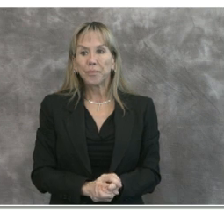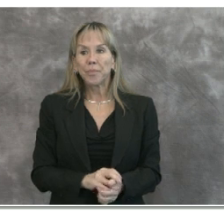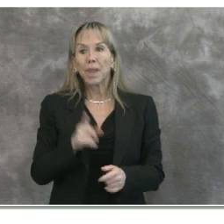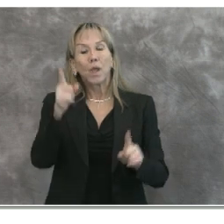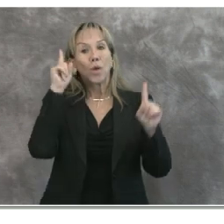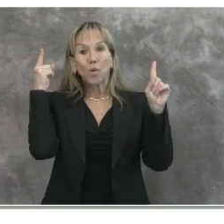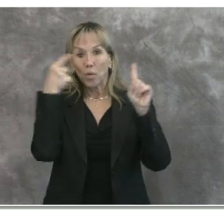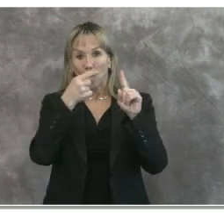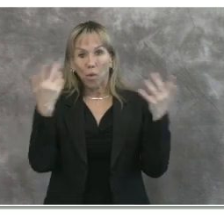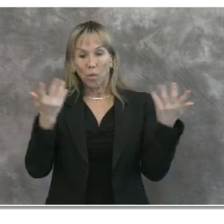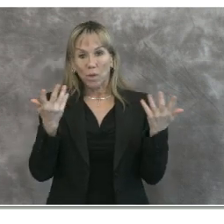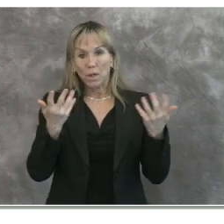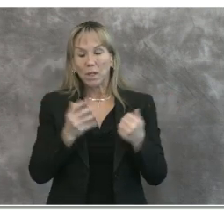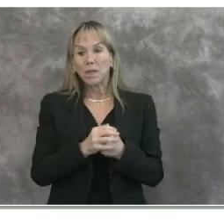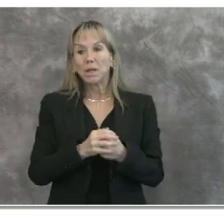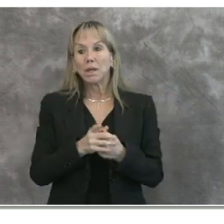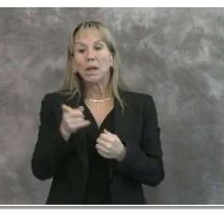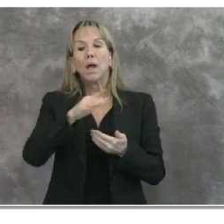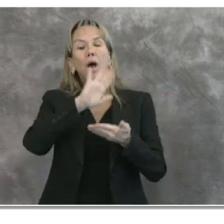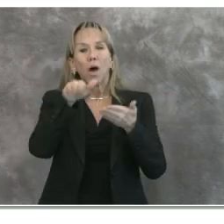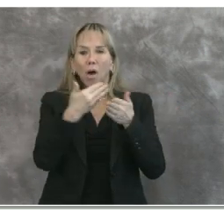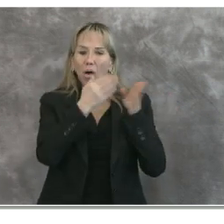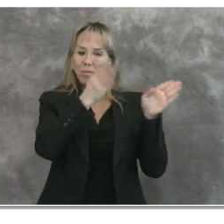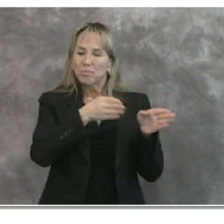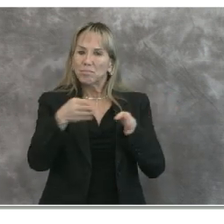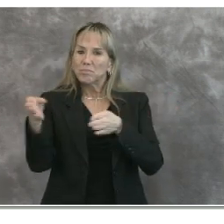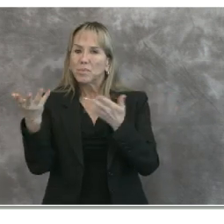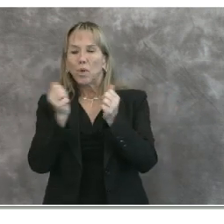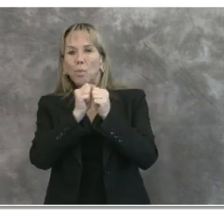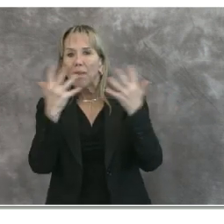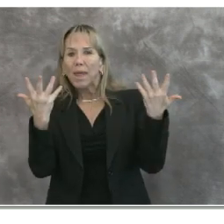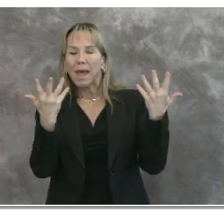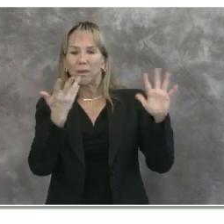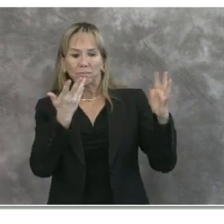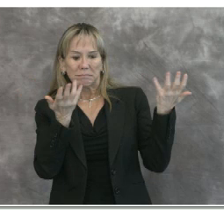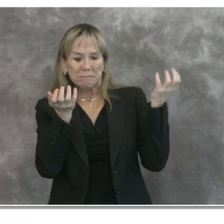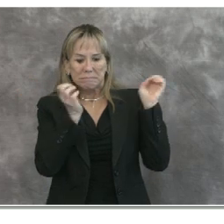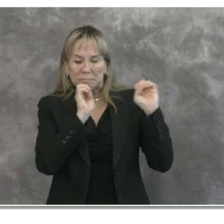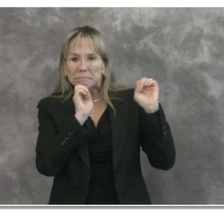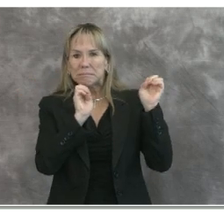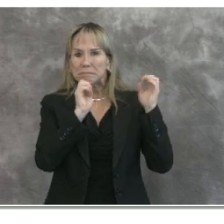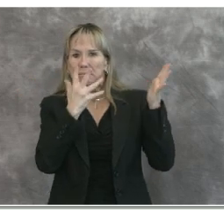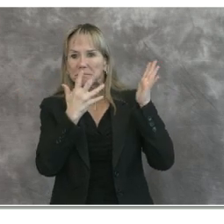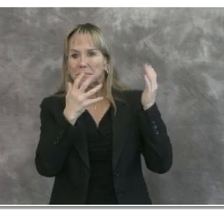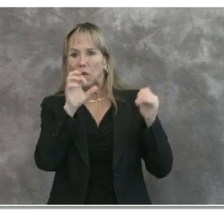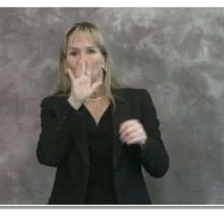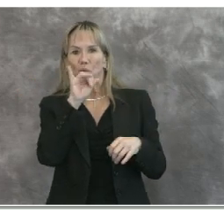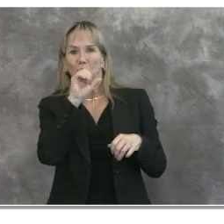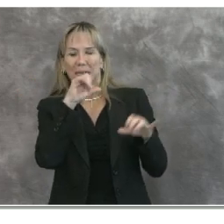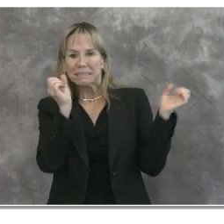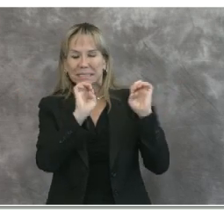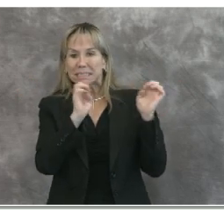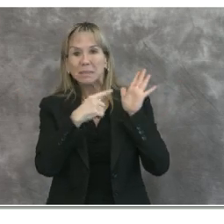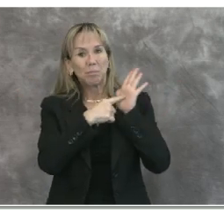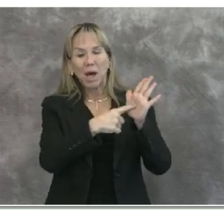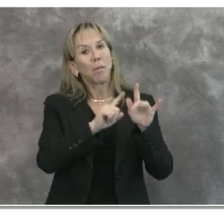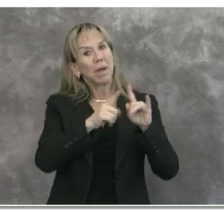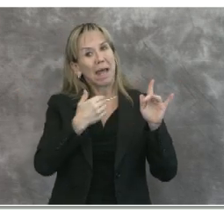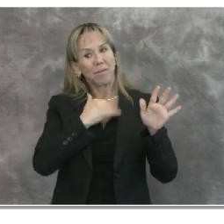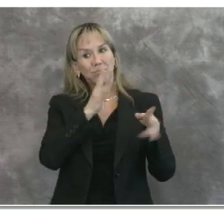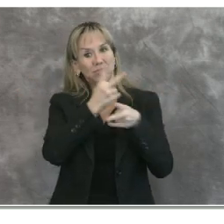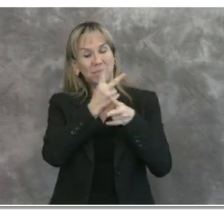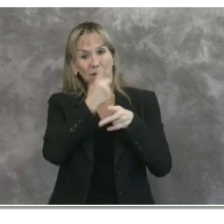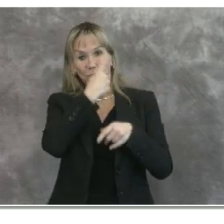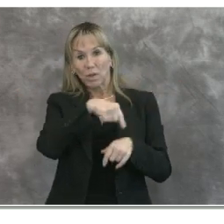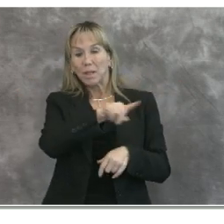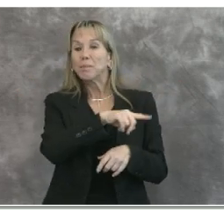the goal is to treat all individuals without crisis care, a crisis care model. And this really is also related